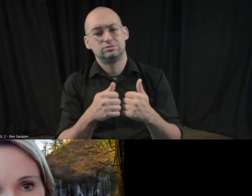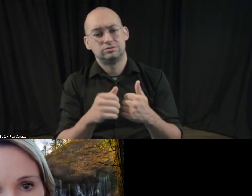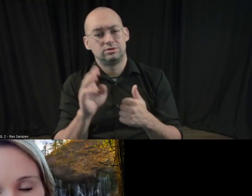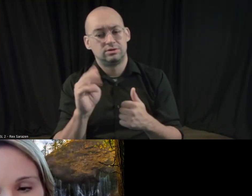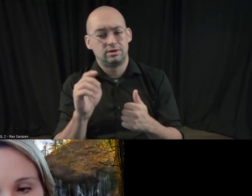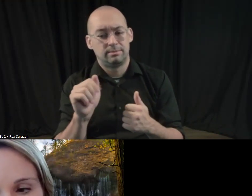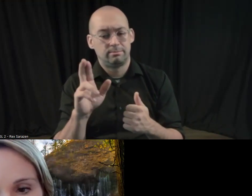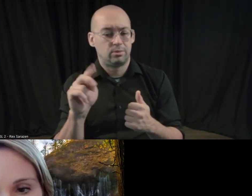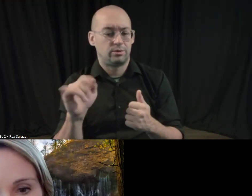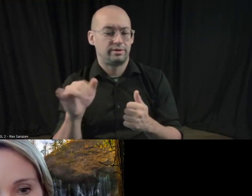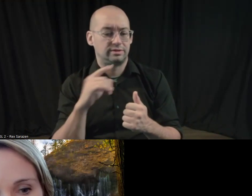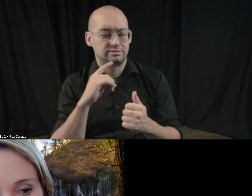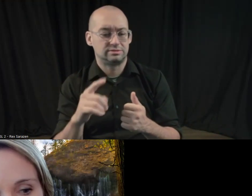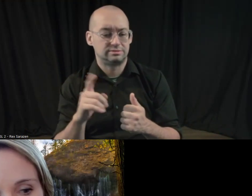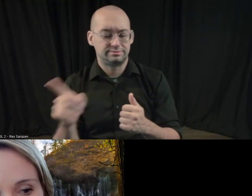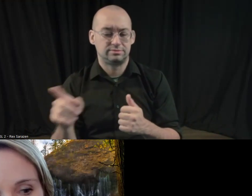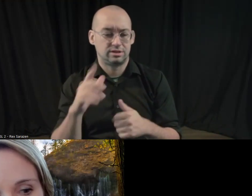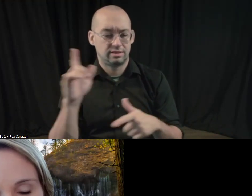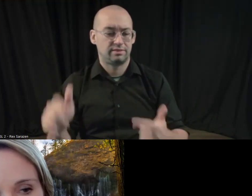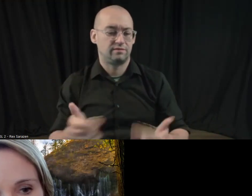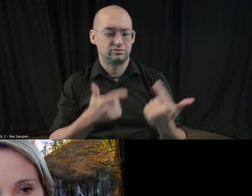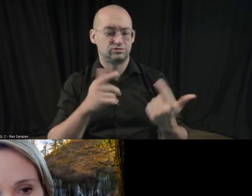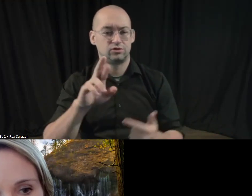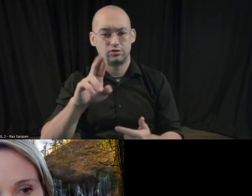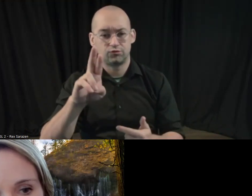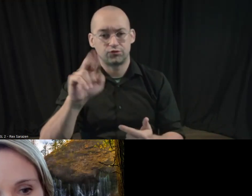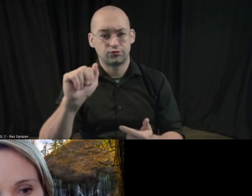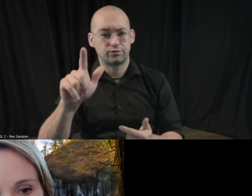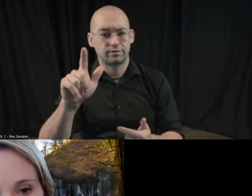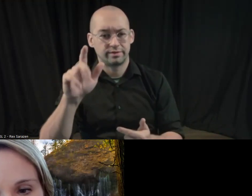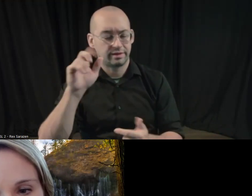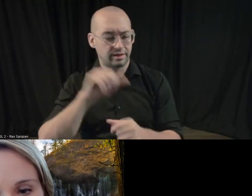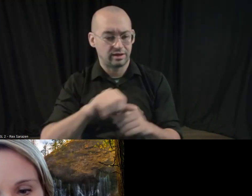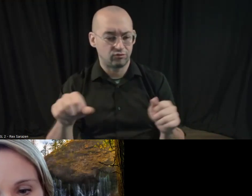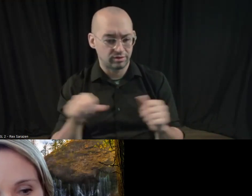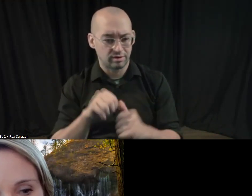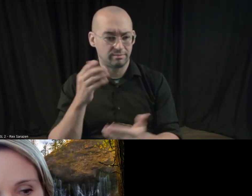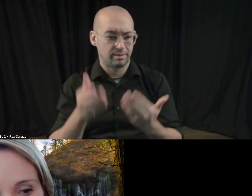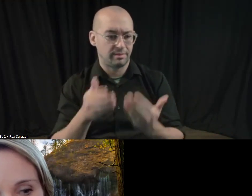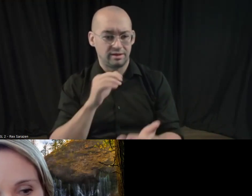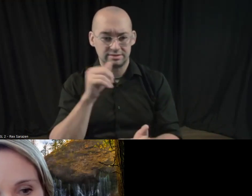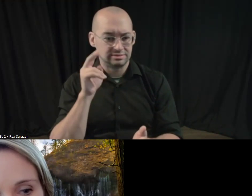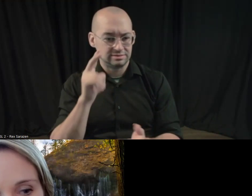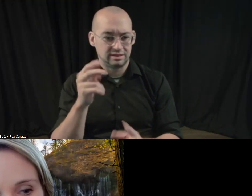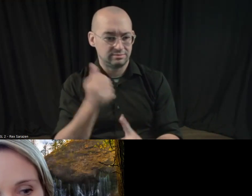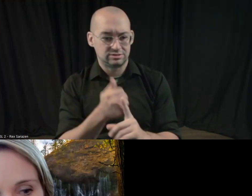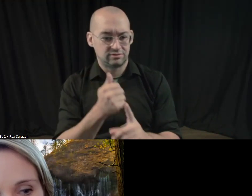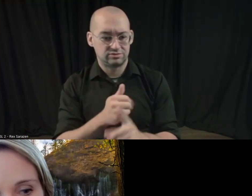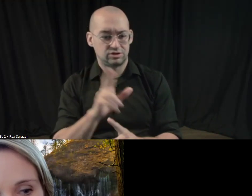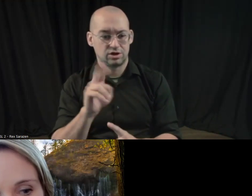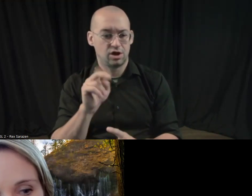mentioned, who lives in a rural area, who may not be highly educated, probably doesn't see themselves as